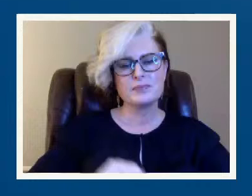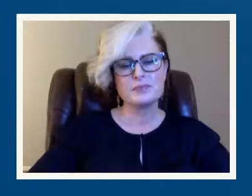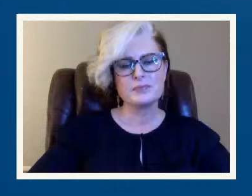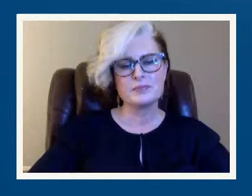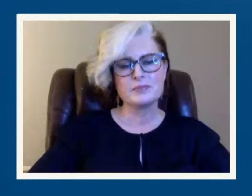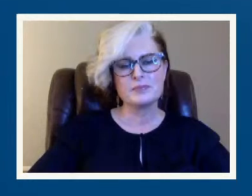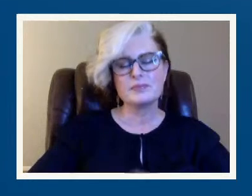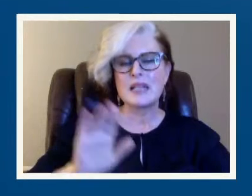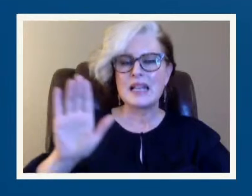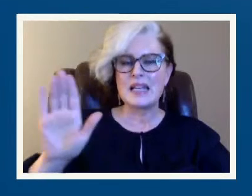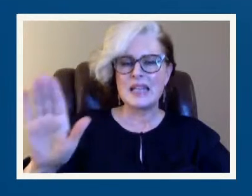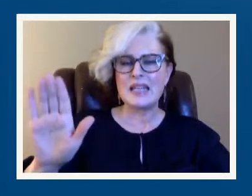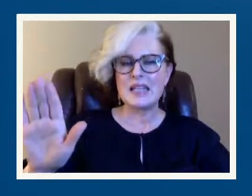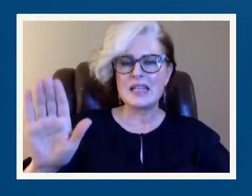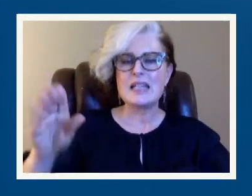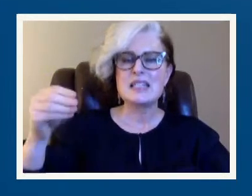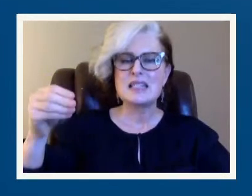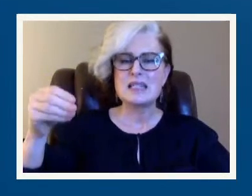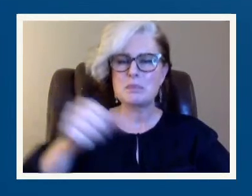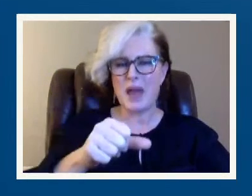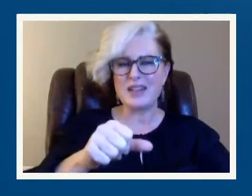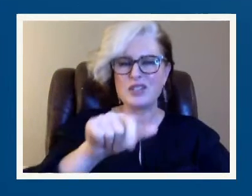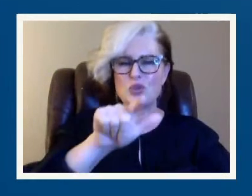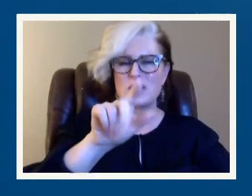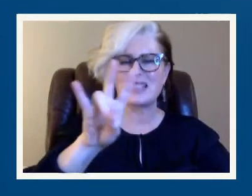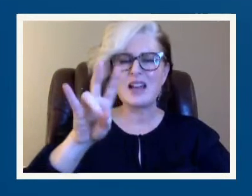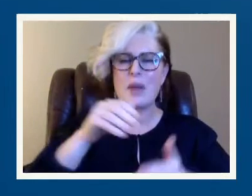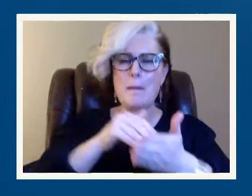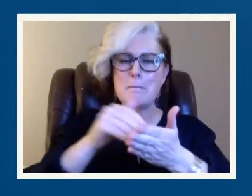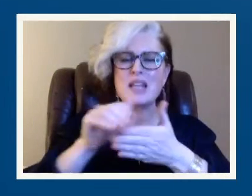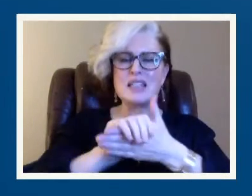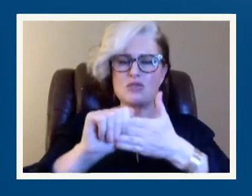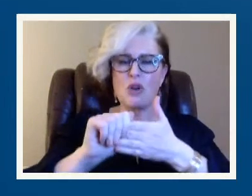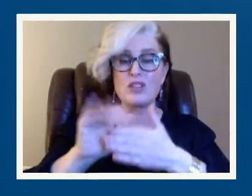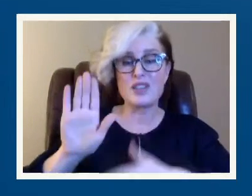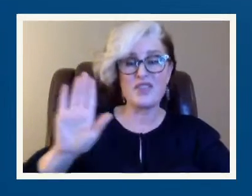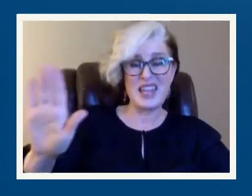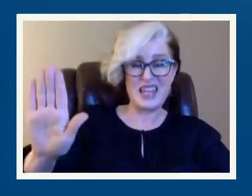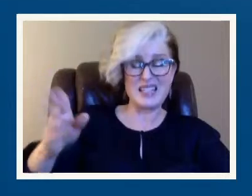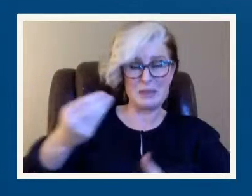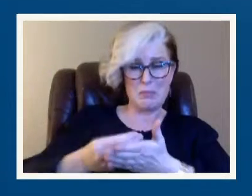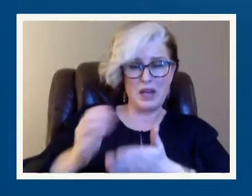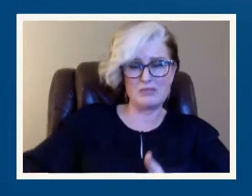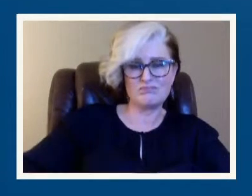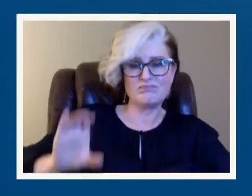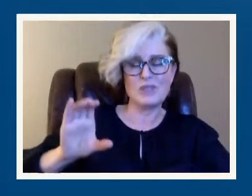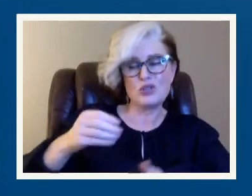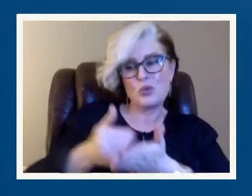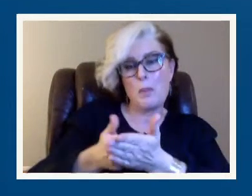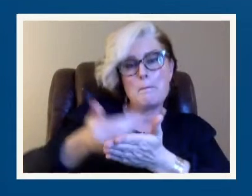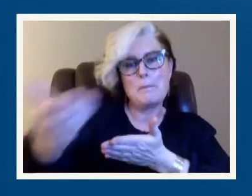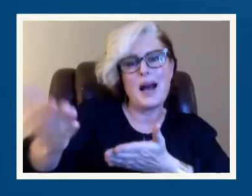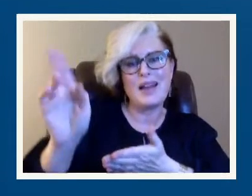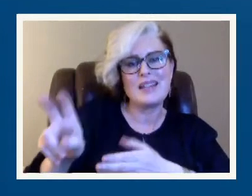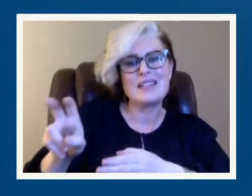He spent over $27 million of his own money to try to buy this seat